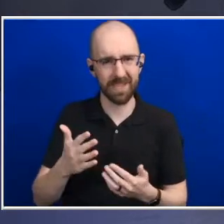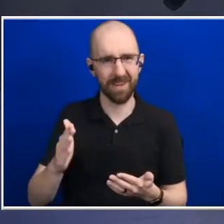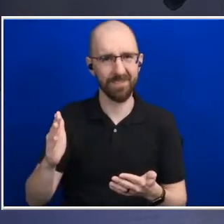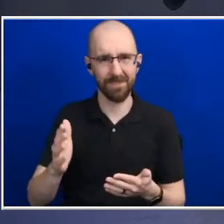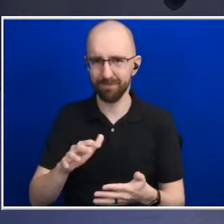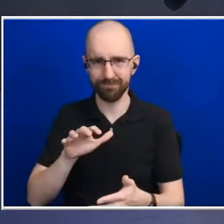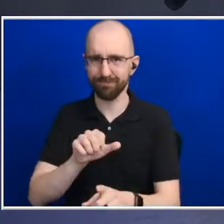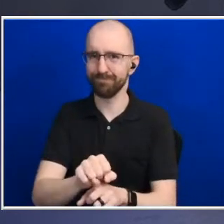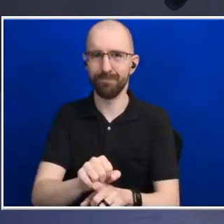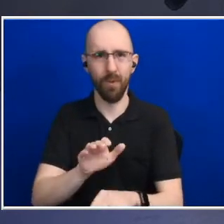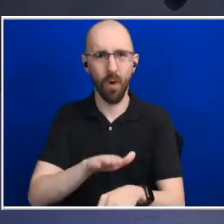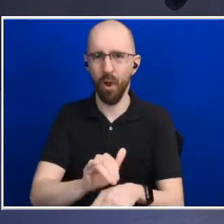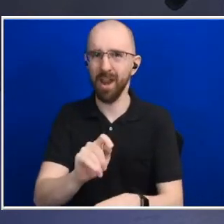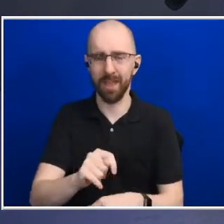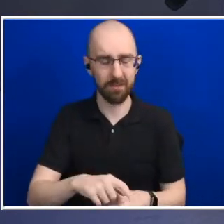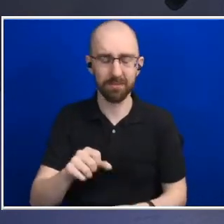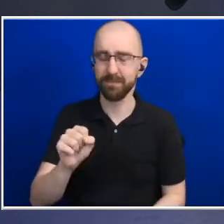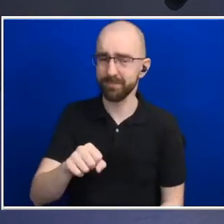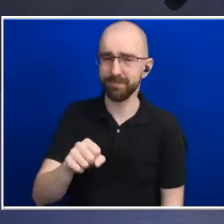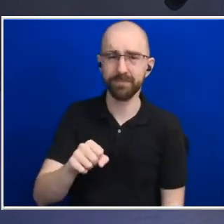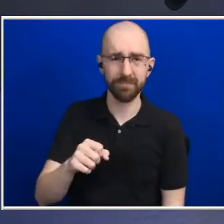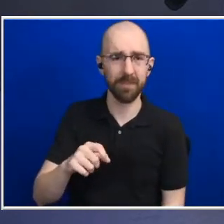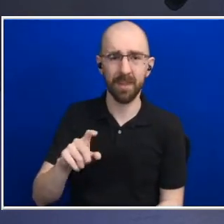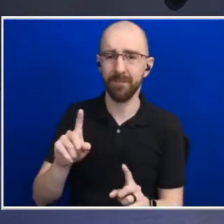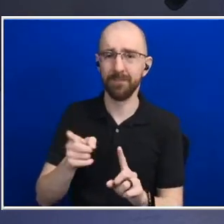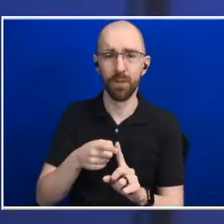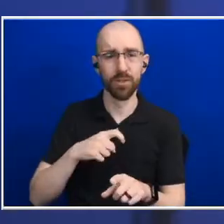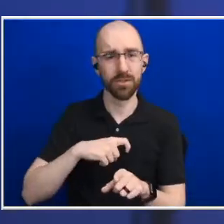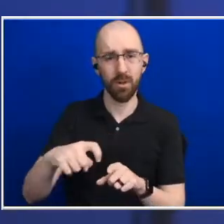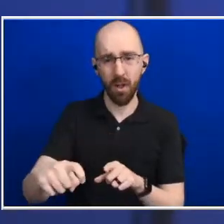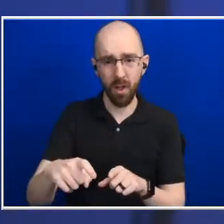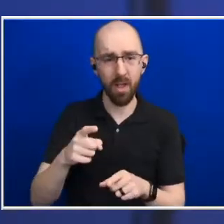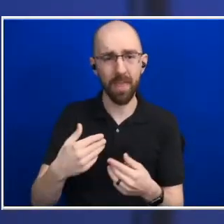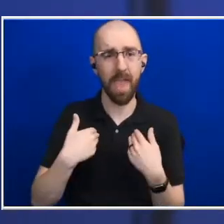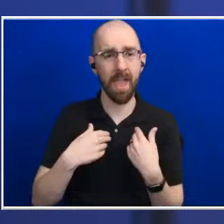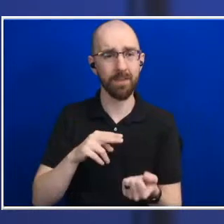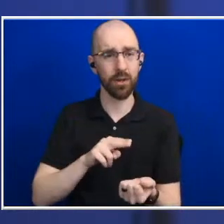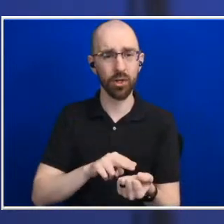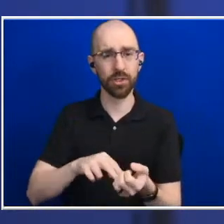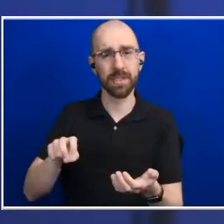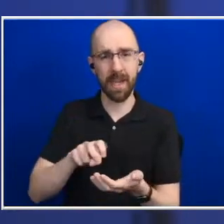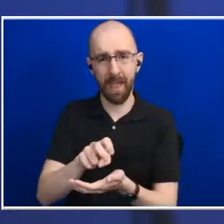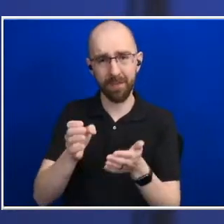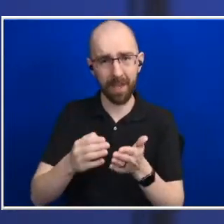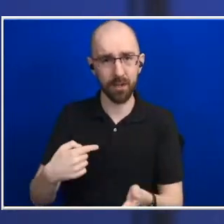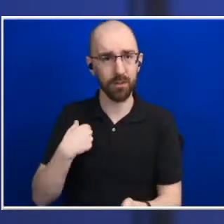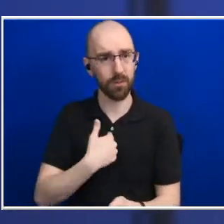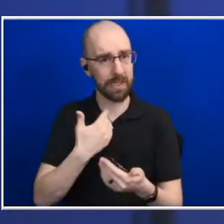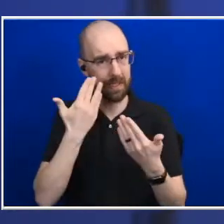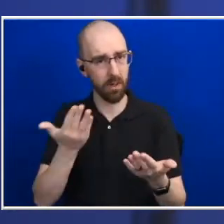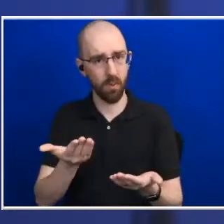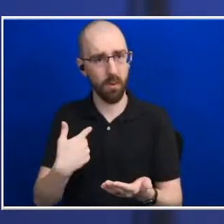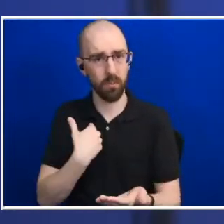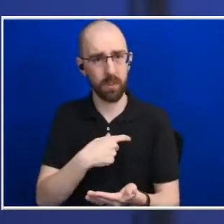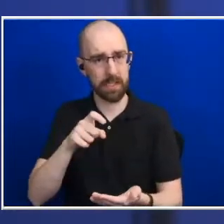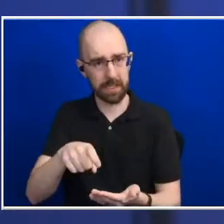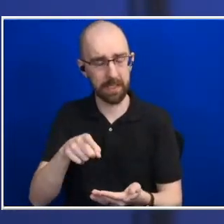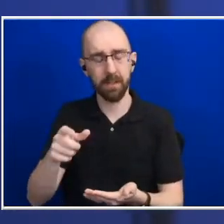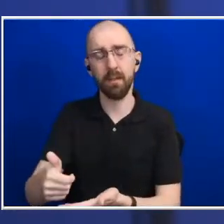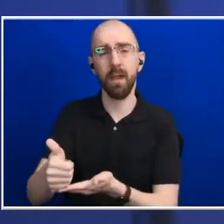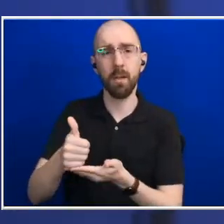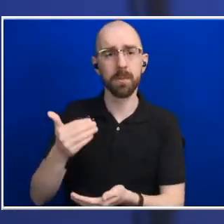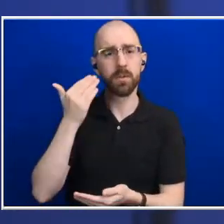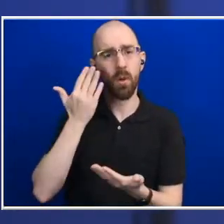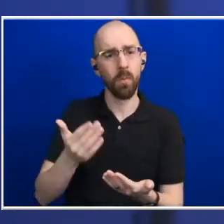are, and from the very first call, they have a nurse navigator. We didn't know what we needed, and they helped us know what we needed to make sure that